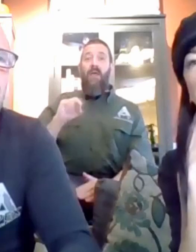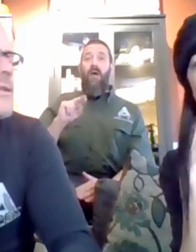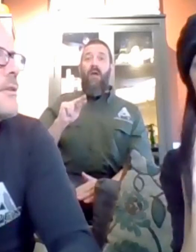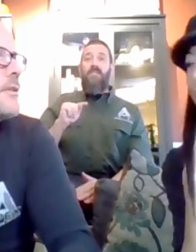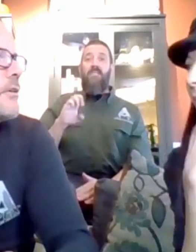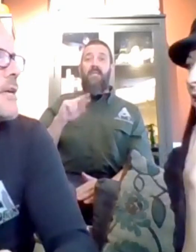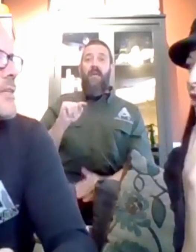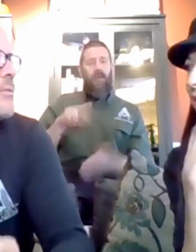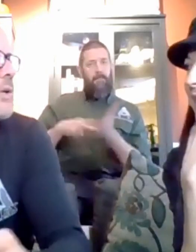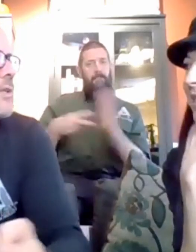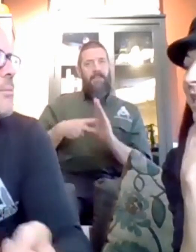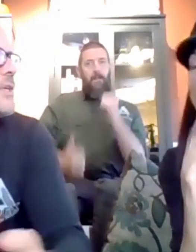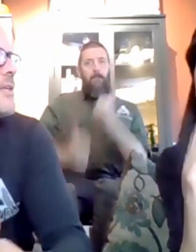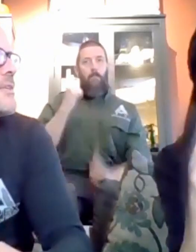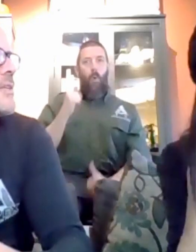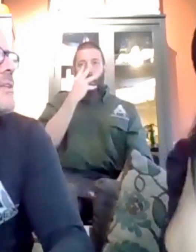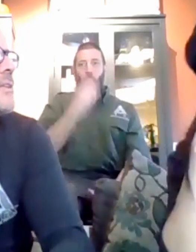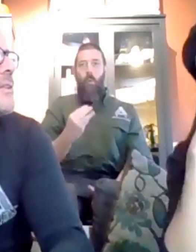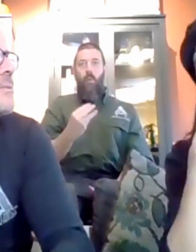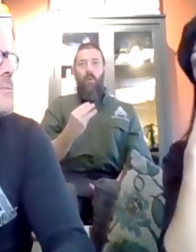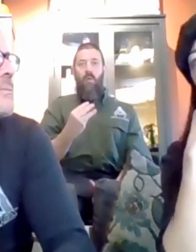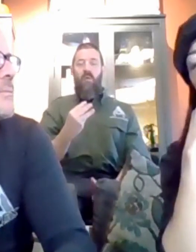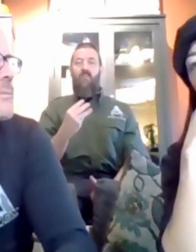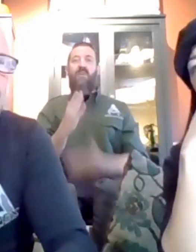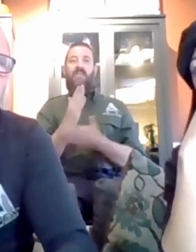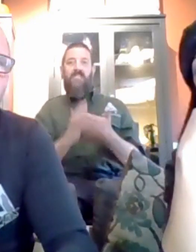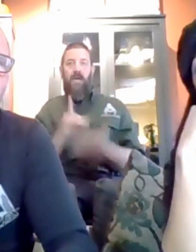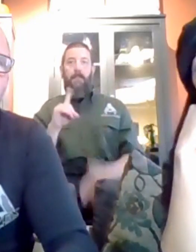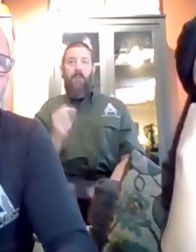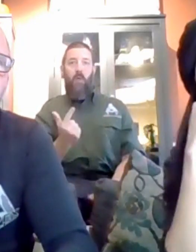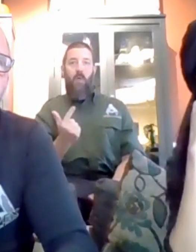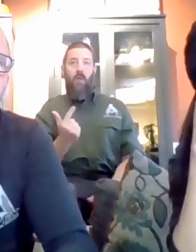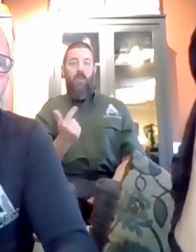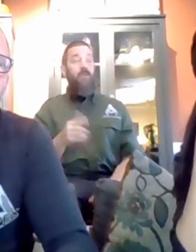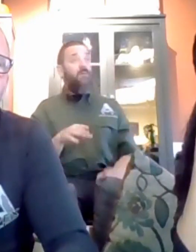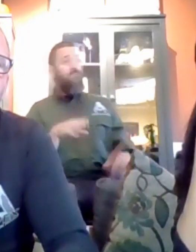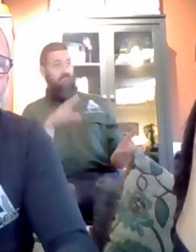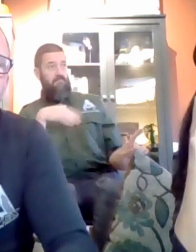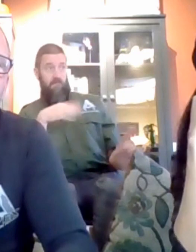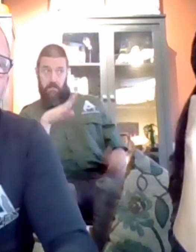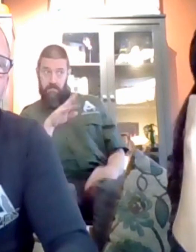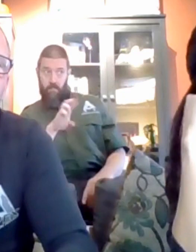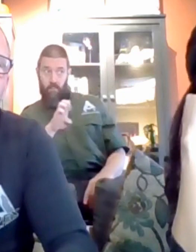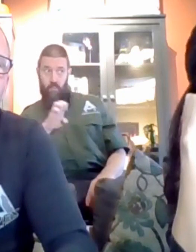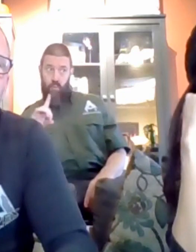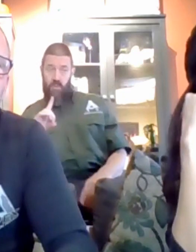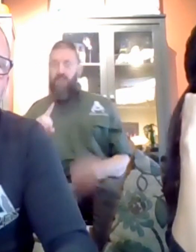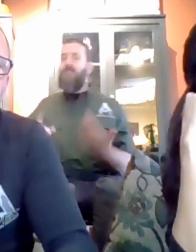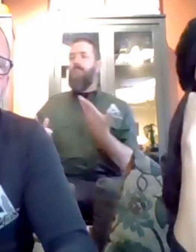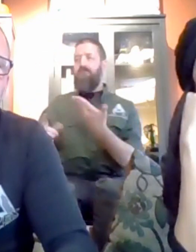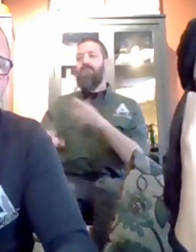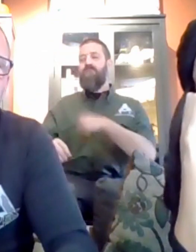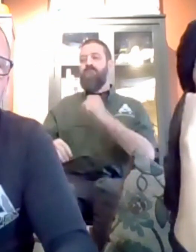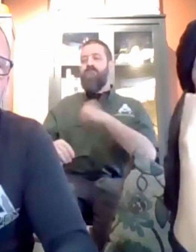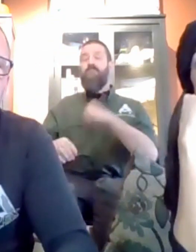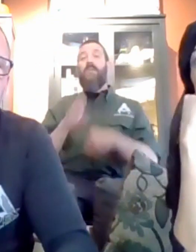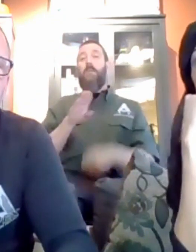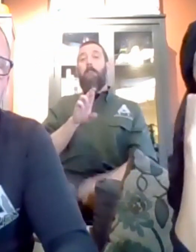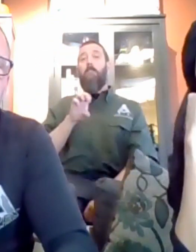there, basic maybe on his behavior. They're asking about the breeds. Yeah, so generally the breeds that they